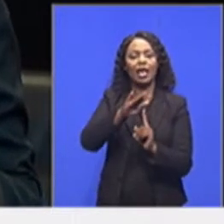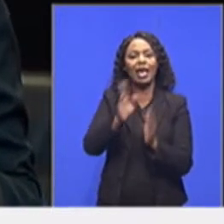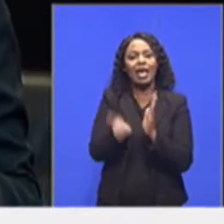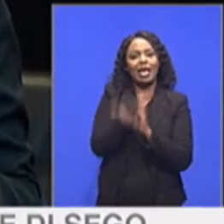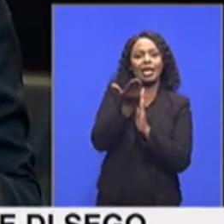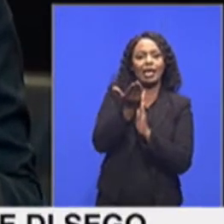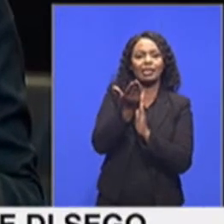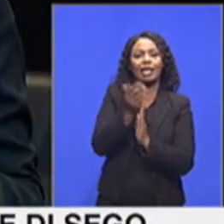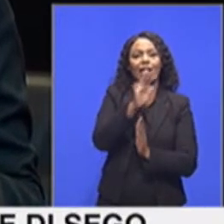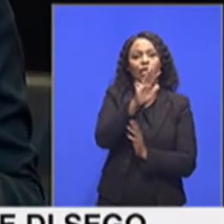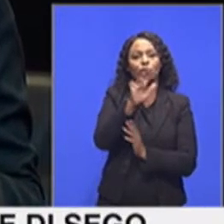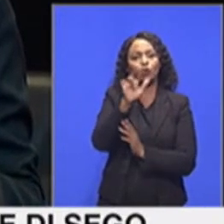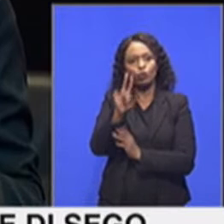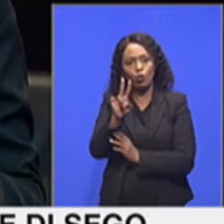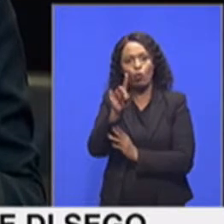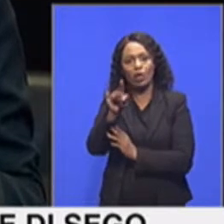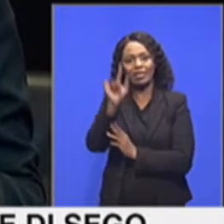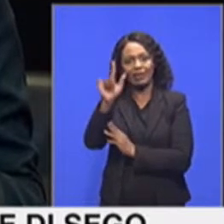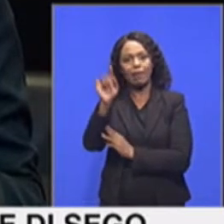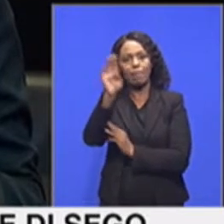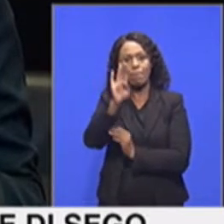billion to